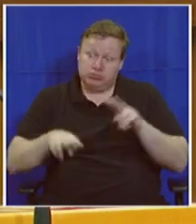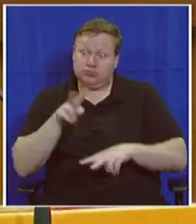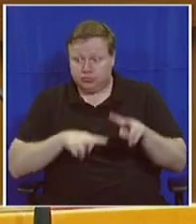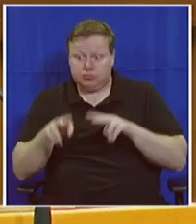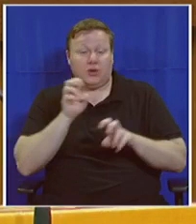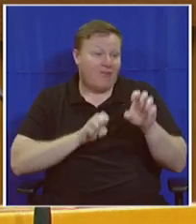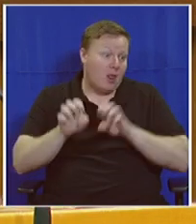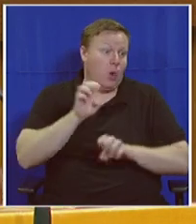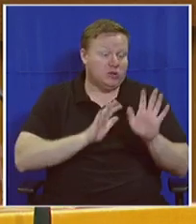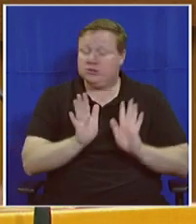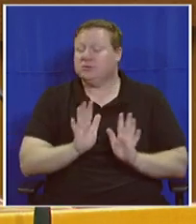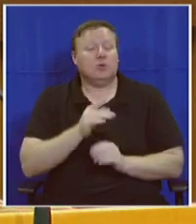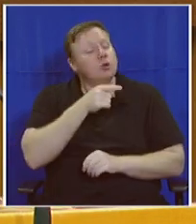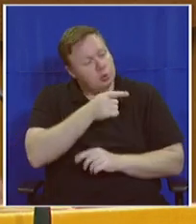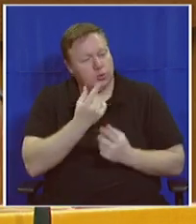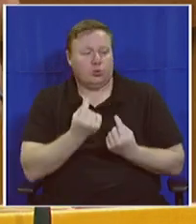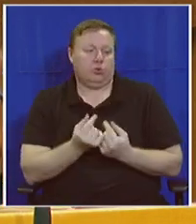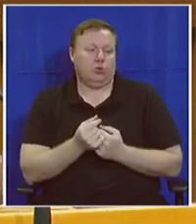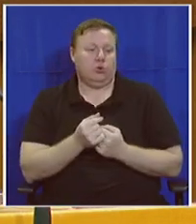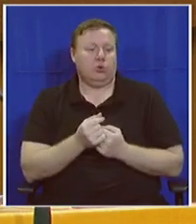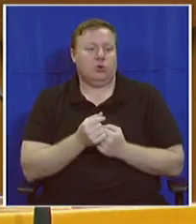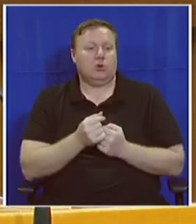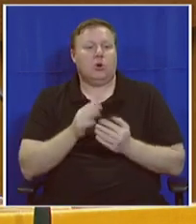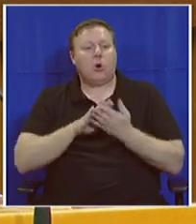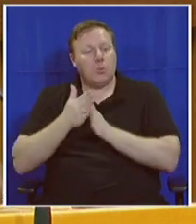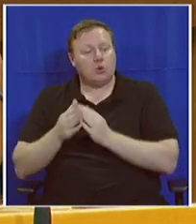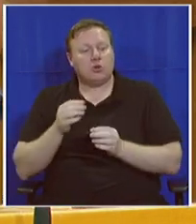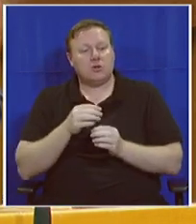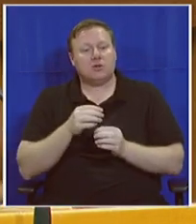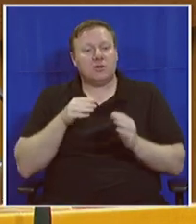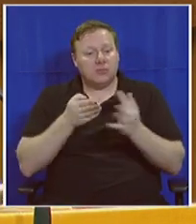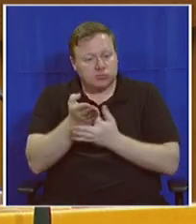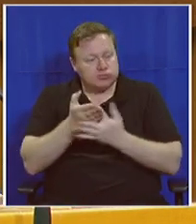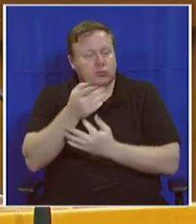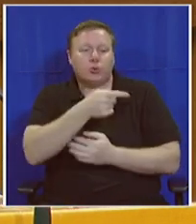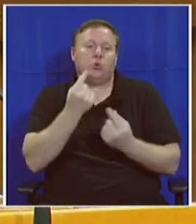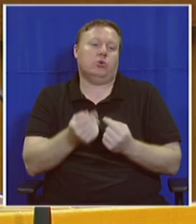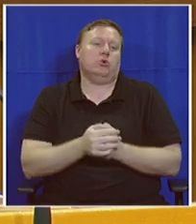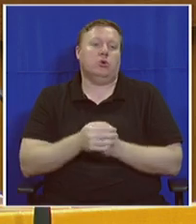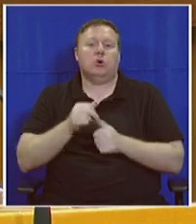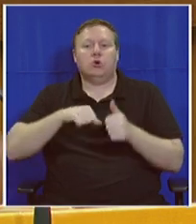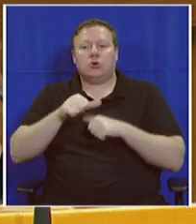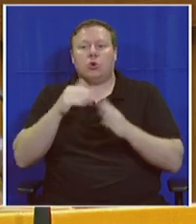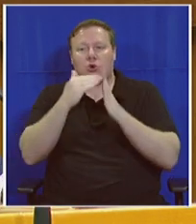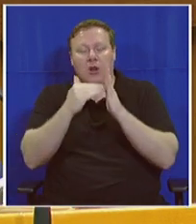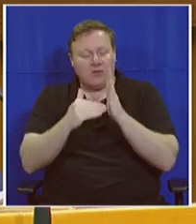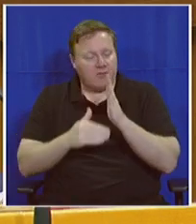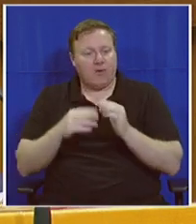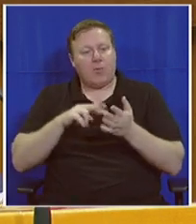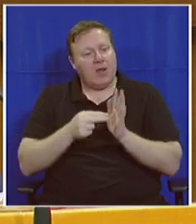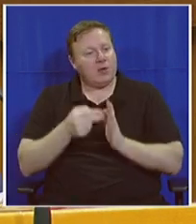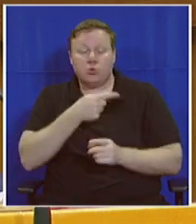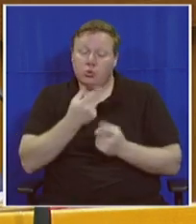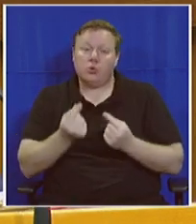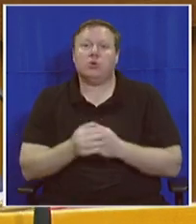evaluation you will do. Community outreach you will do. Social labor plans you will do. Unclaimed earnings